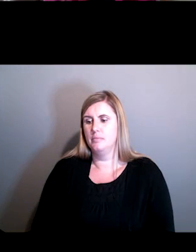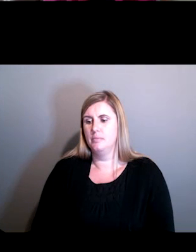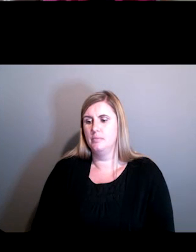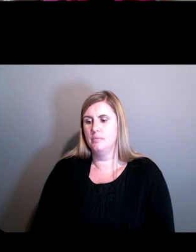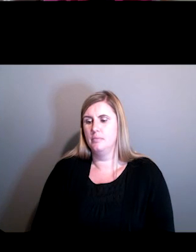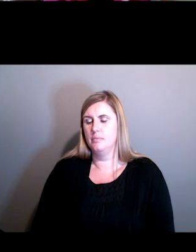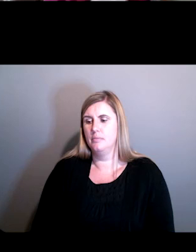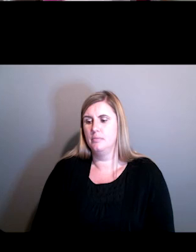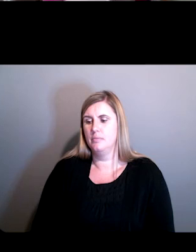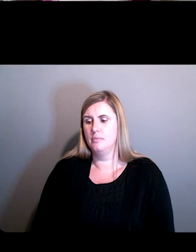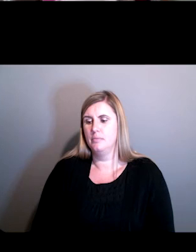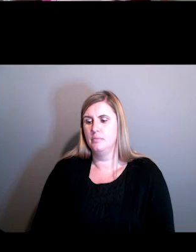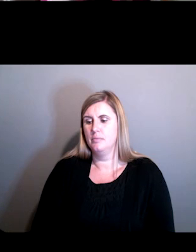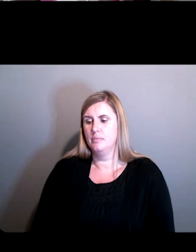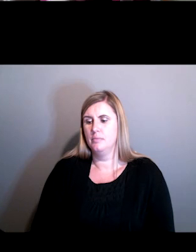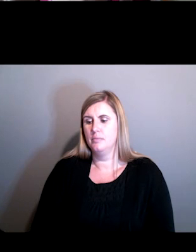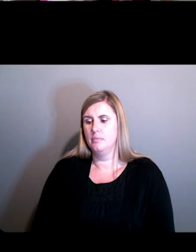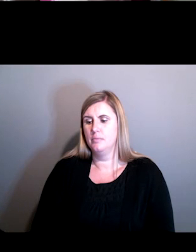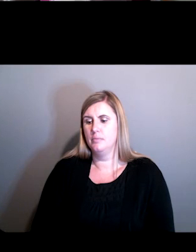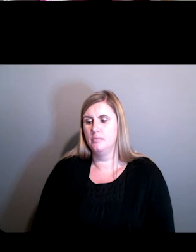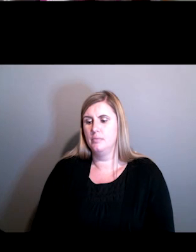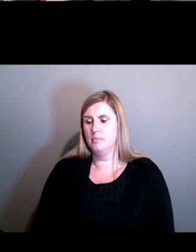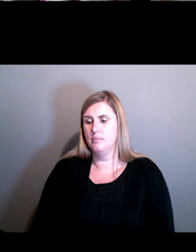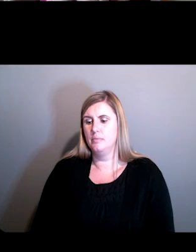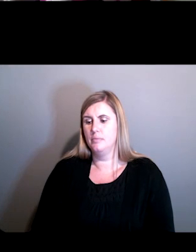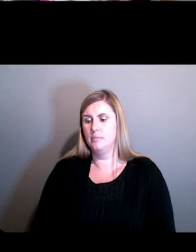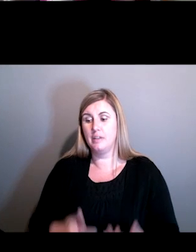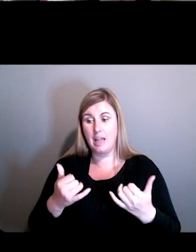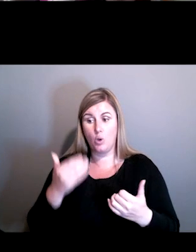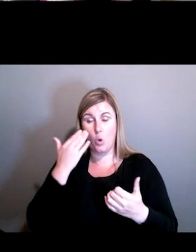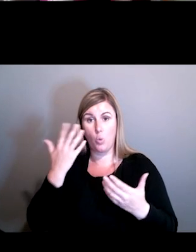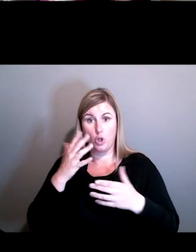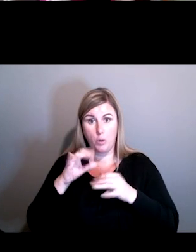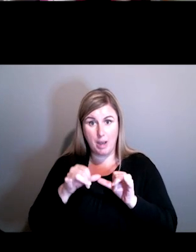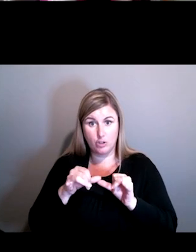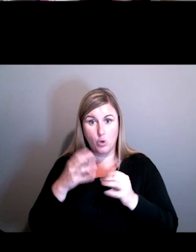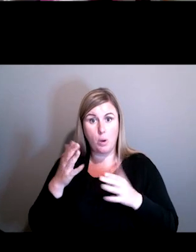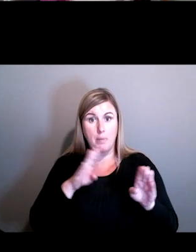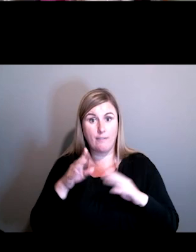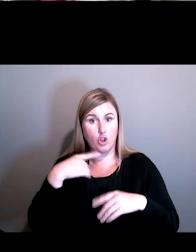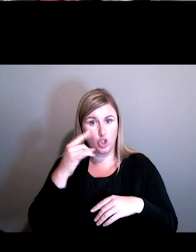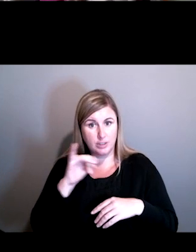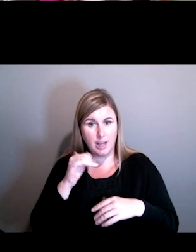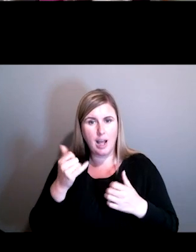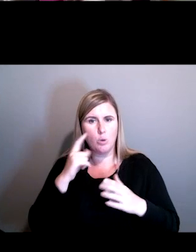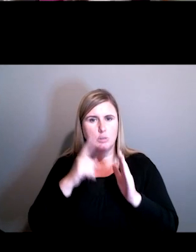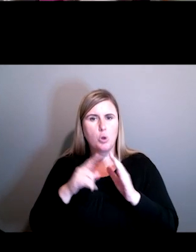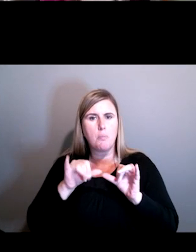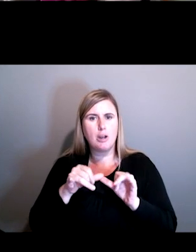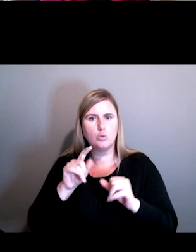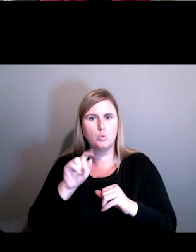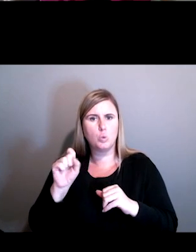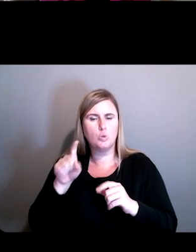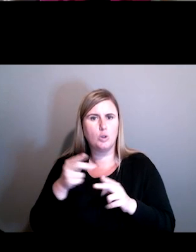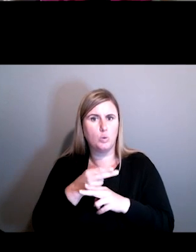Okay, so now you know what you are measuring and what behavior looks like. Now we want to explore measuring tools that you can utilize to help